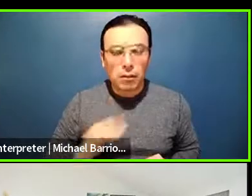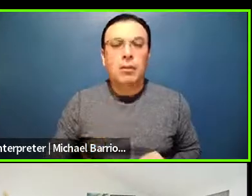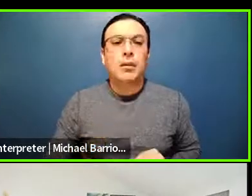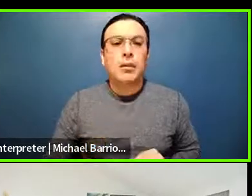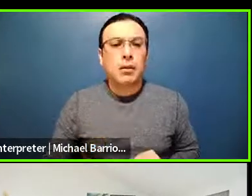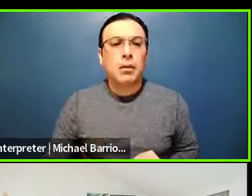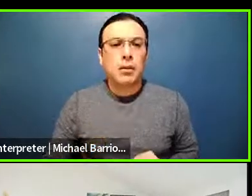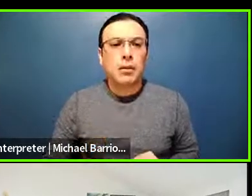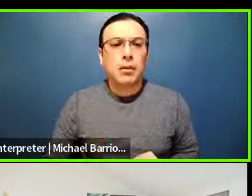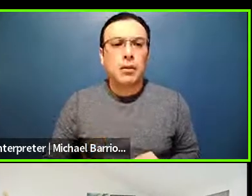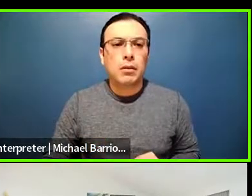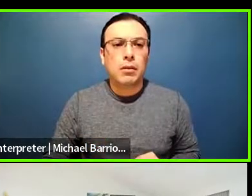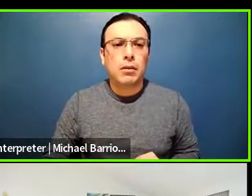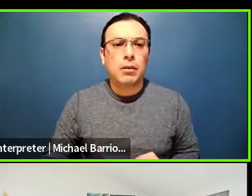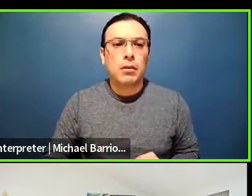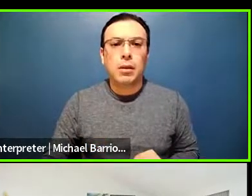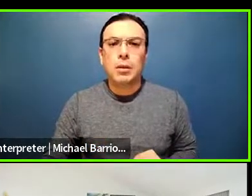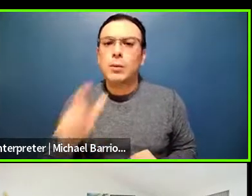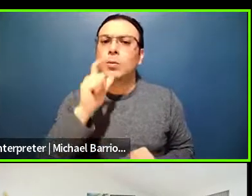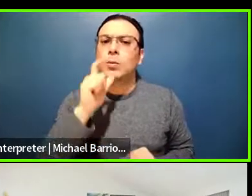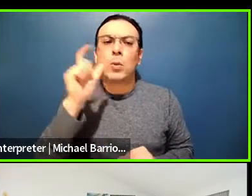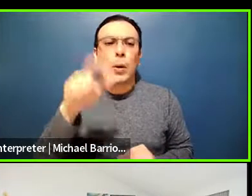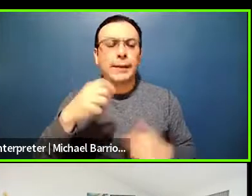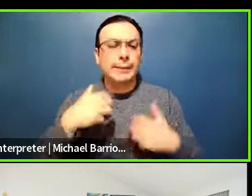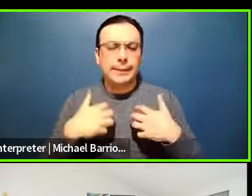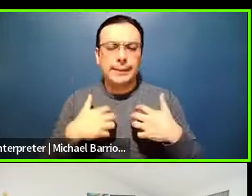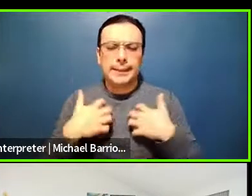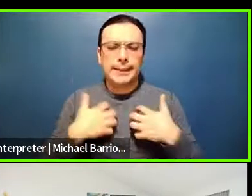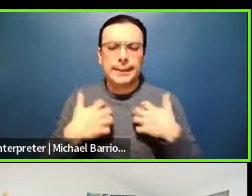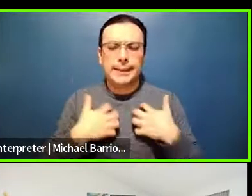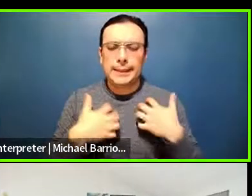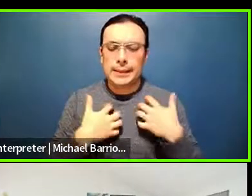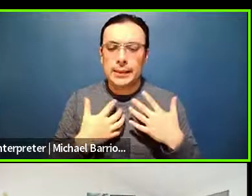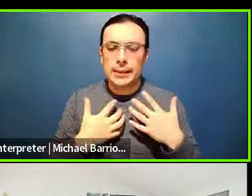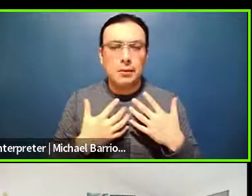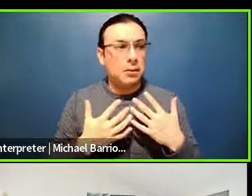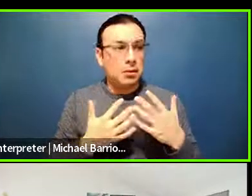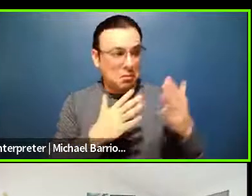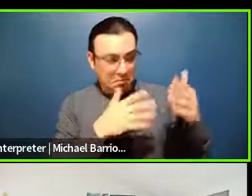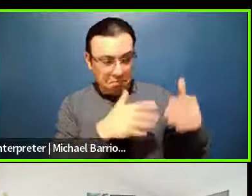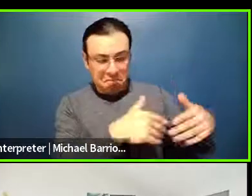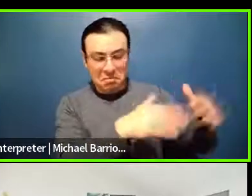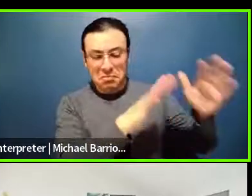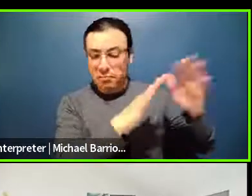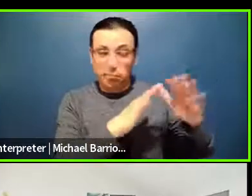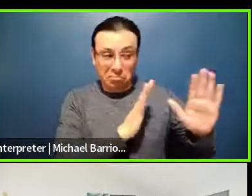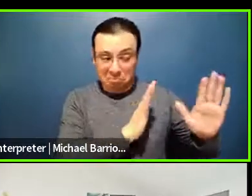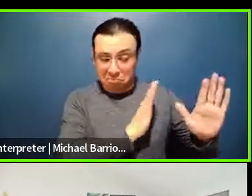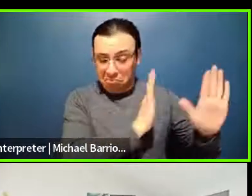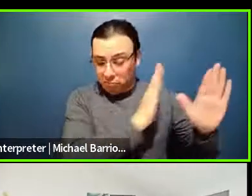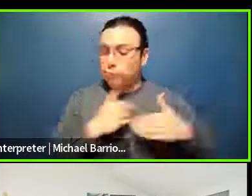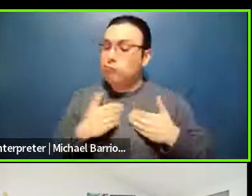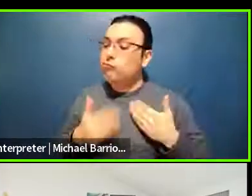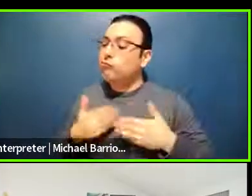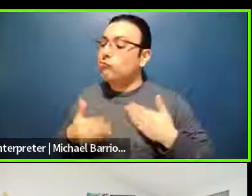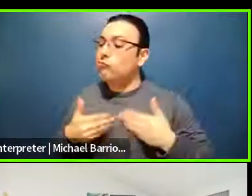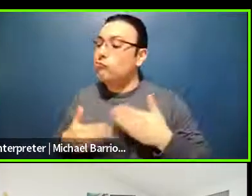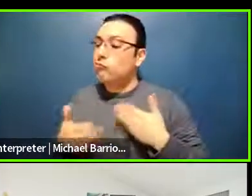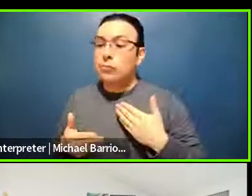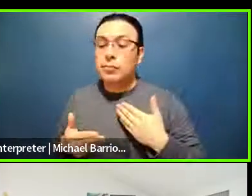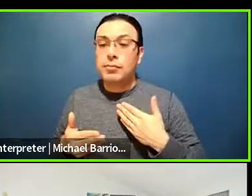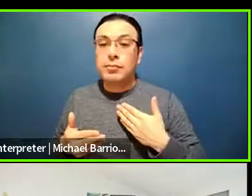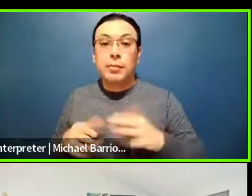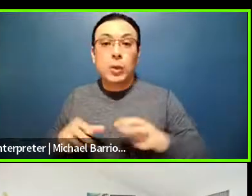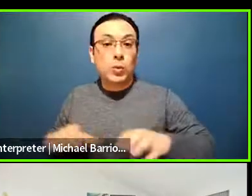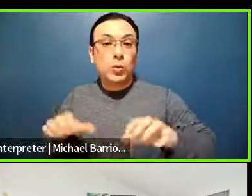too worked up about it, right? And just sort of instead doing your own work and setting off and doing your own thing. And I think sometimes that can be a